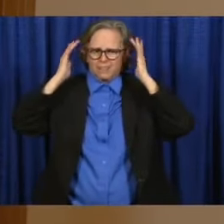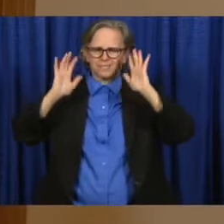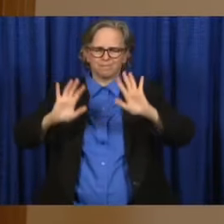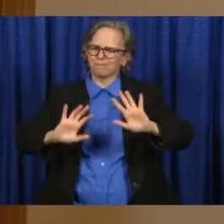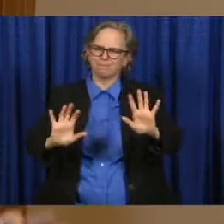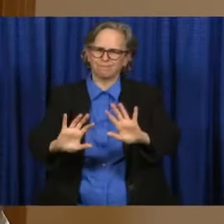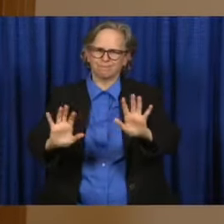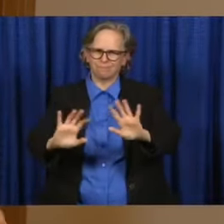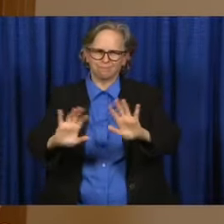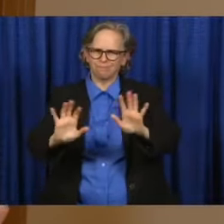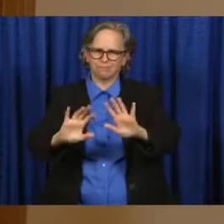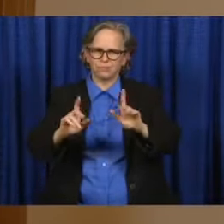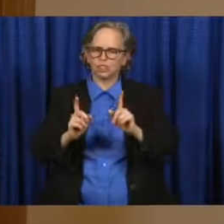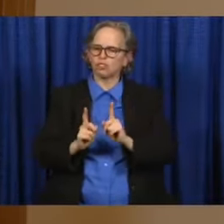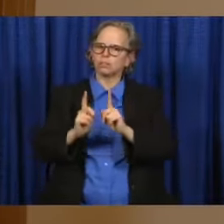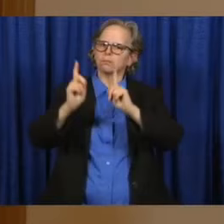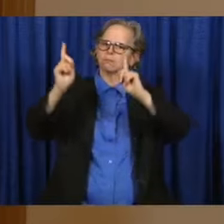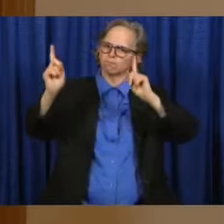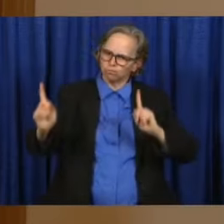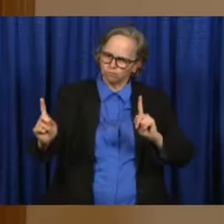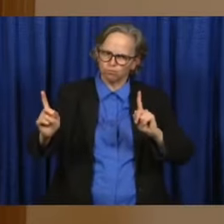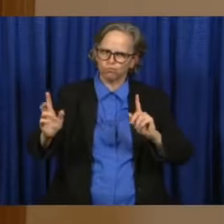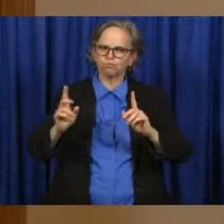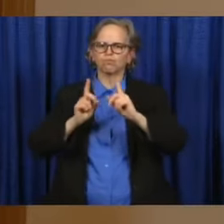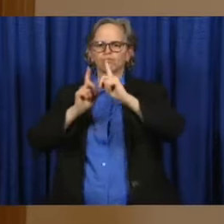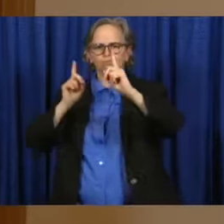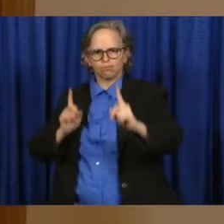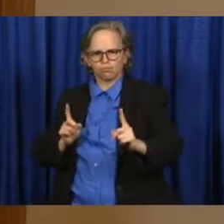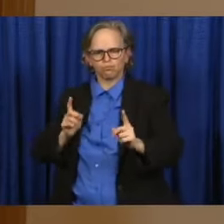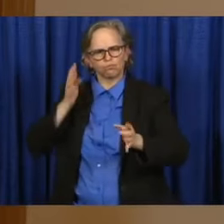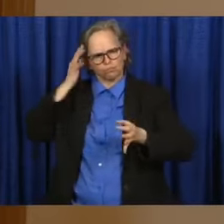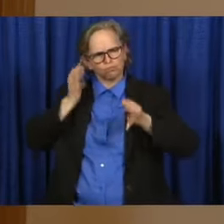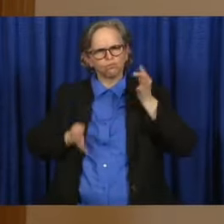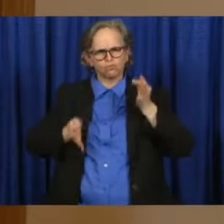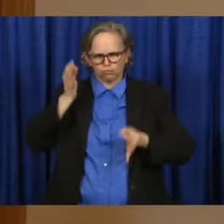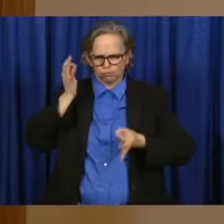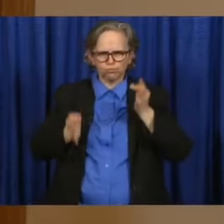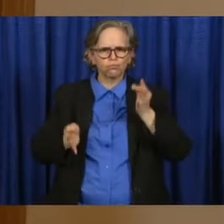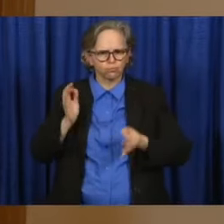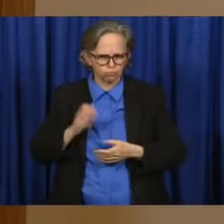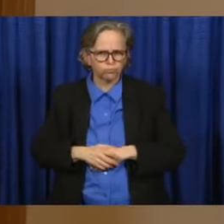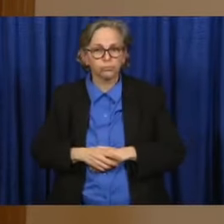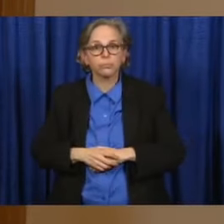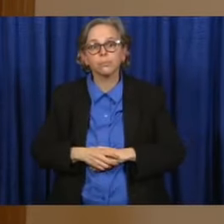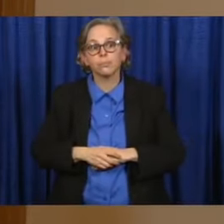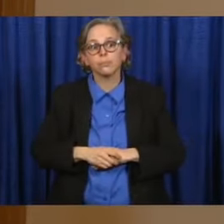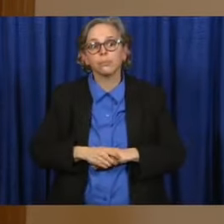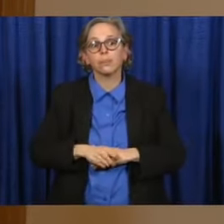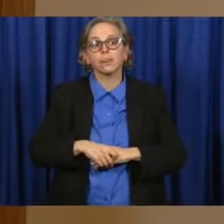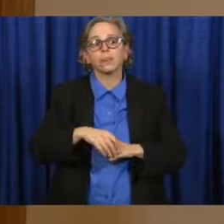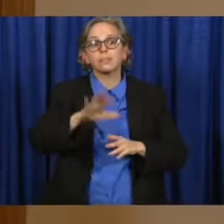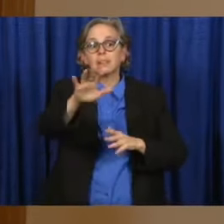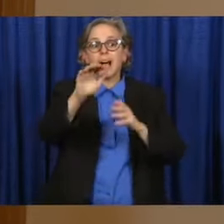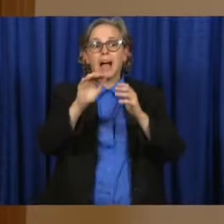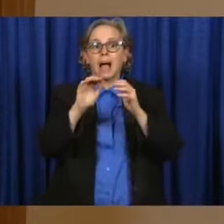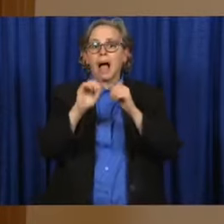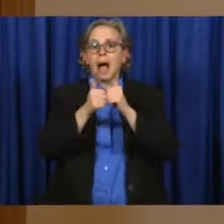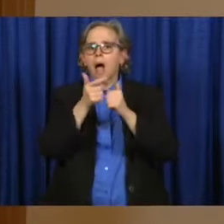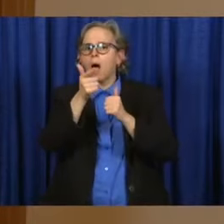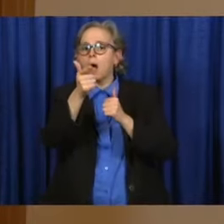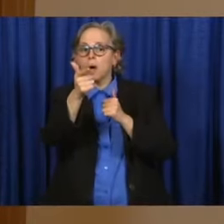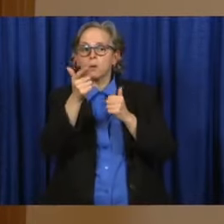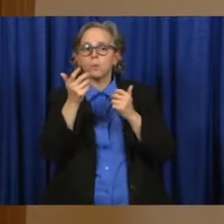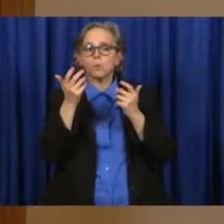bit distant from them. It's also a length of exposure phenomenon as well. So in passing someone quickly